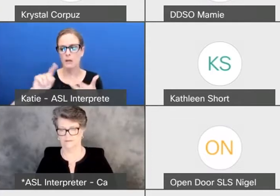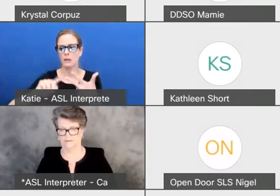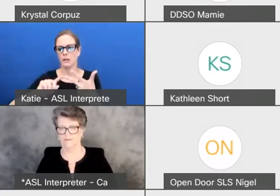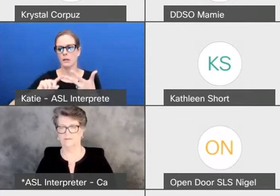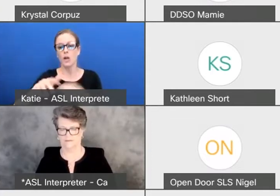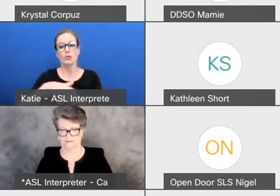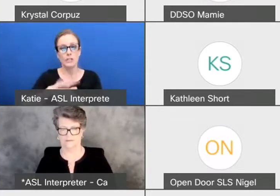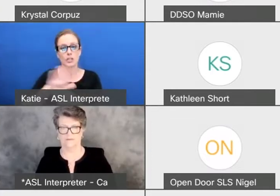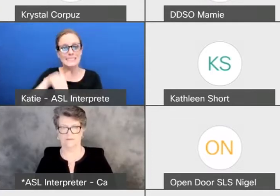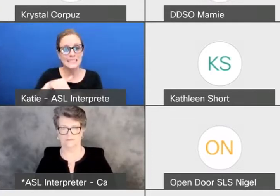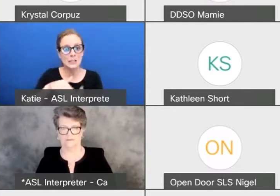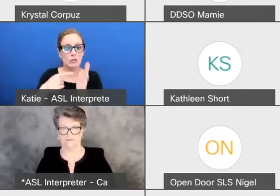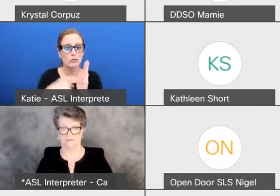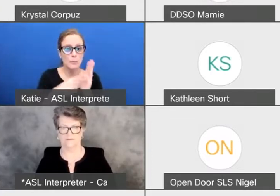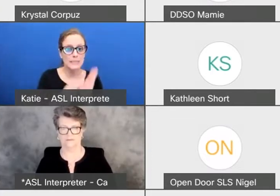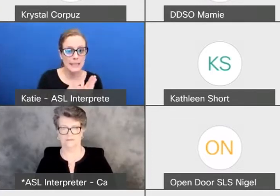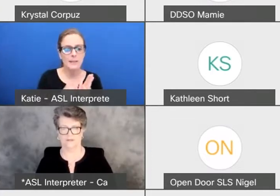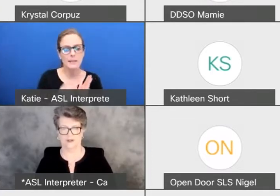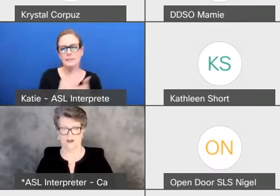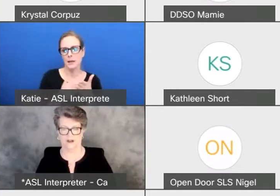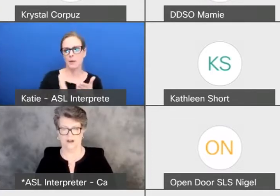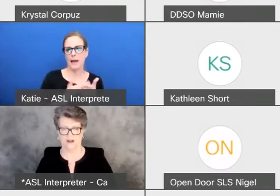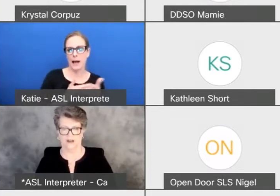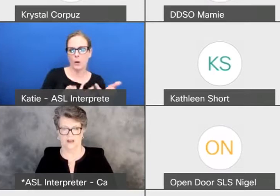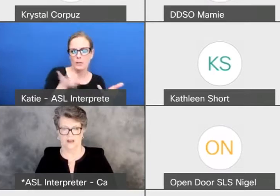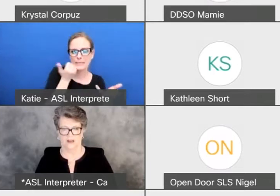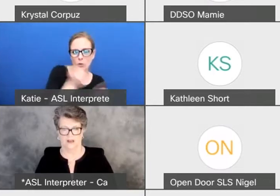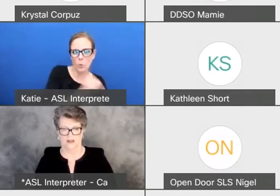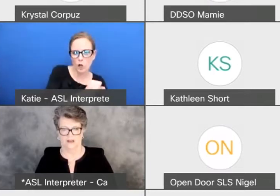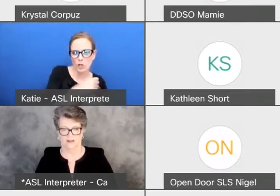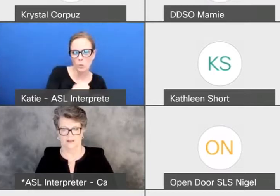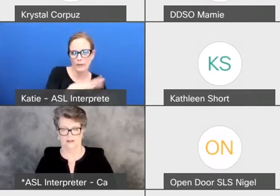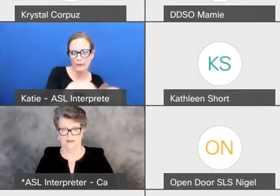center representative because of some of the dental work that we've done. And so again,